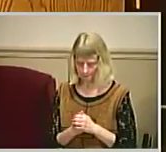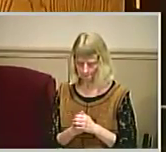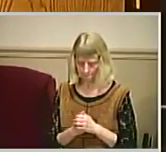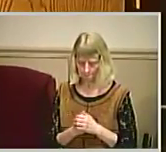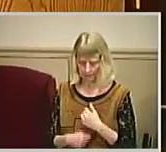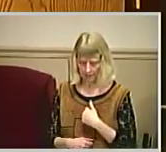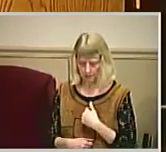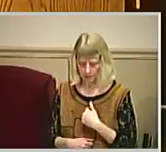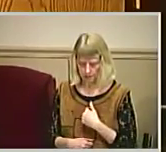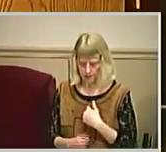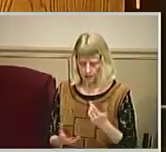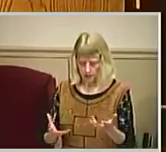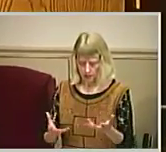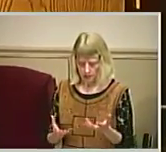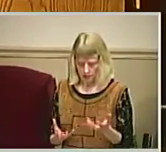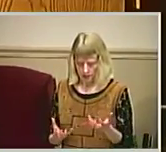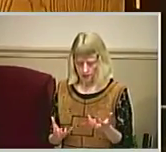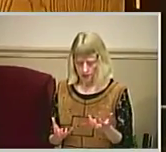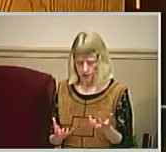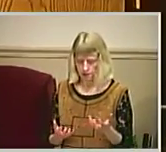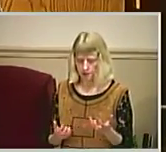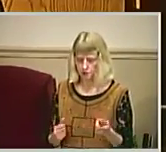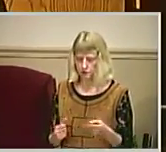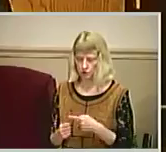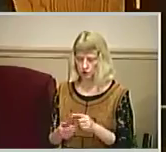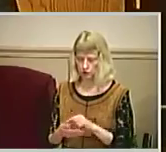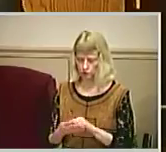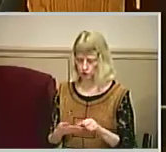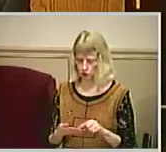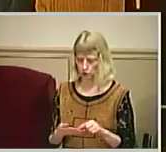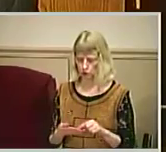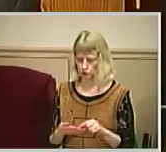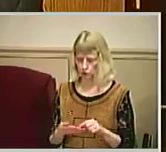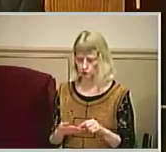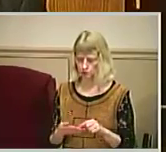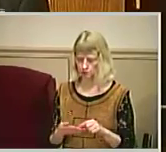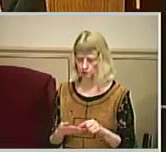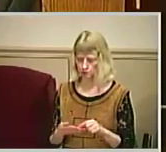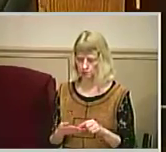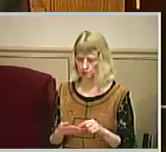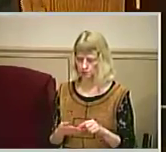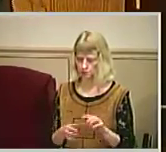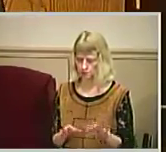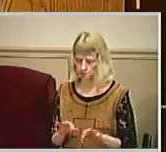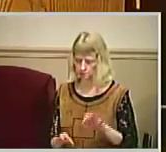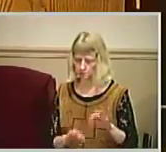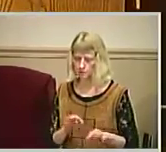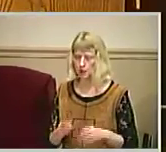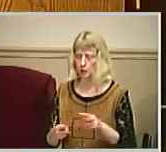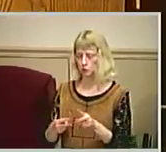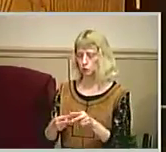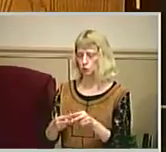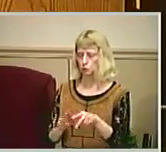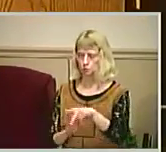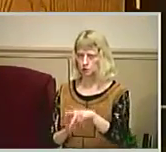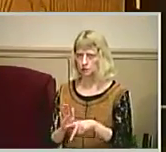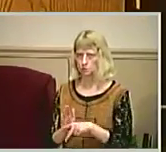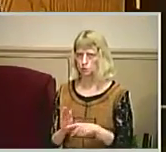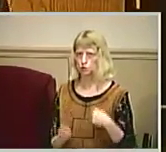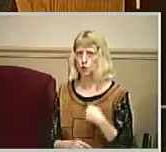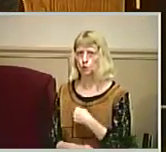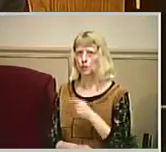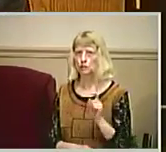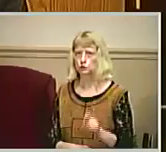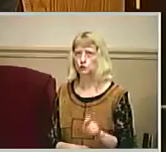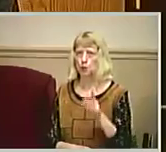I want to take this first verse and just pull out of it two principles that we should